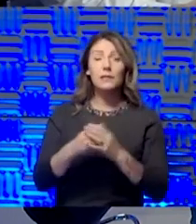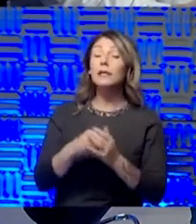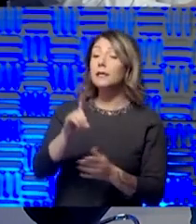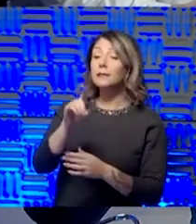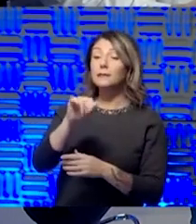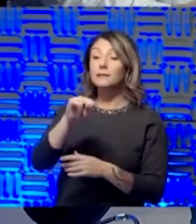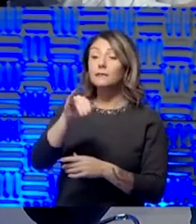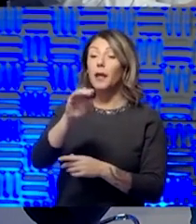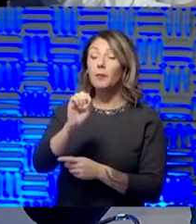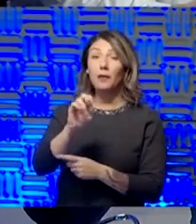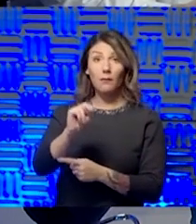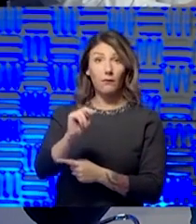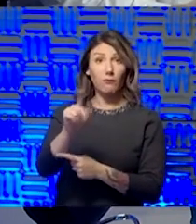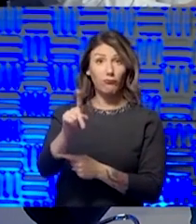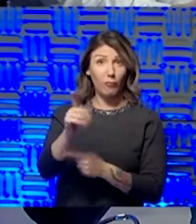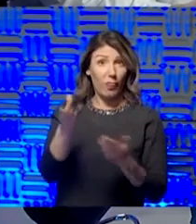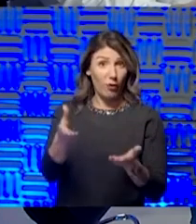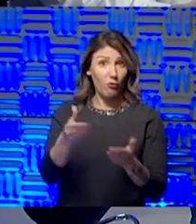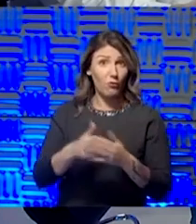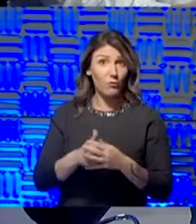the line?